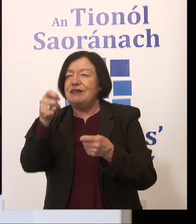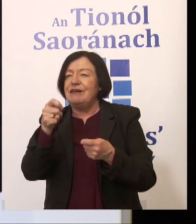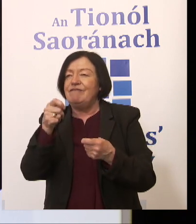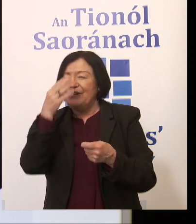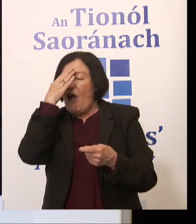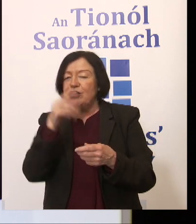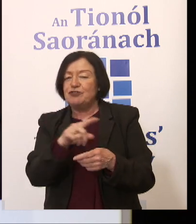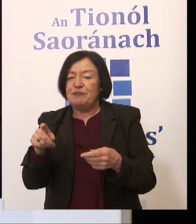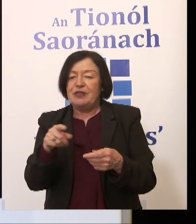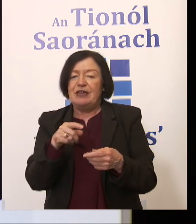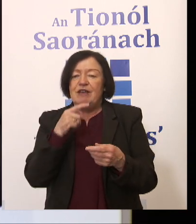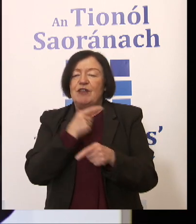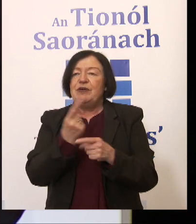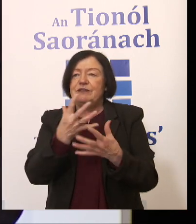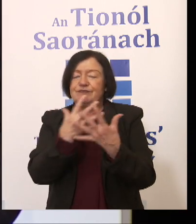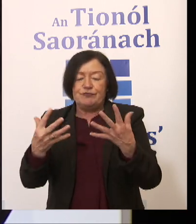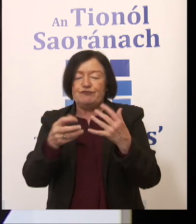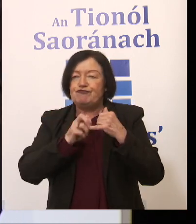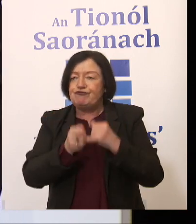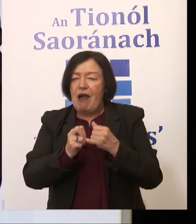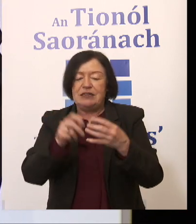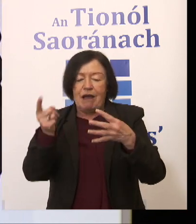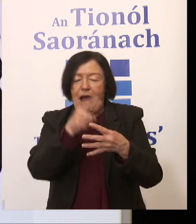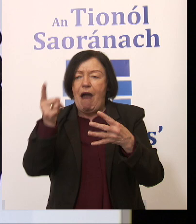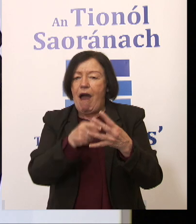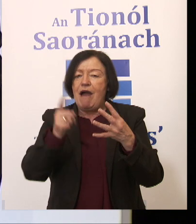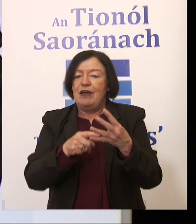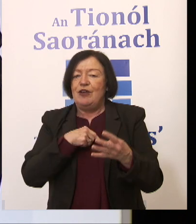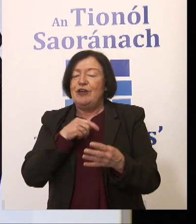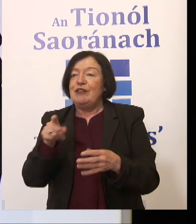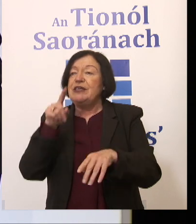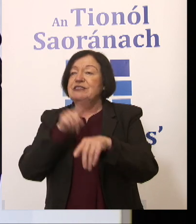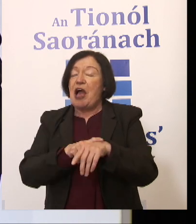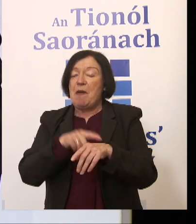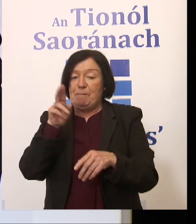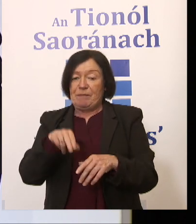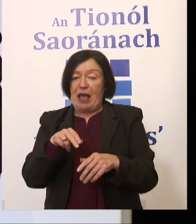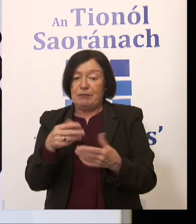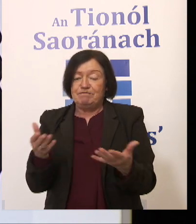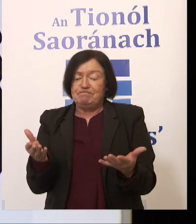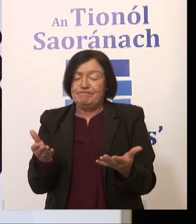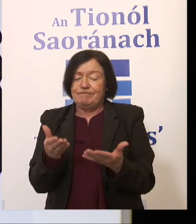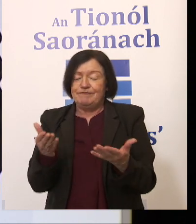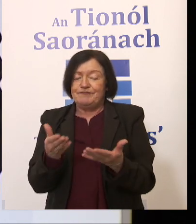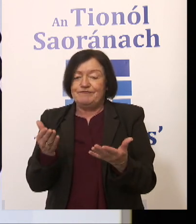there have been a number of efforts to get to the point where this can be